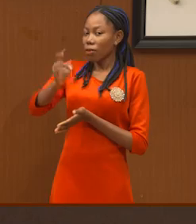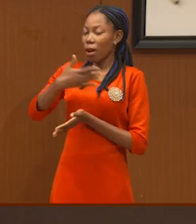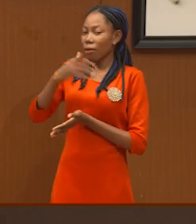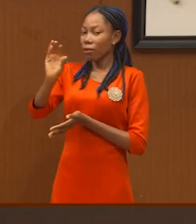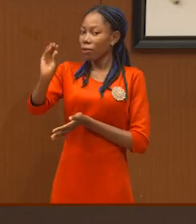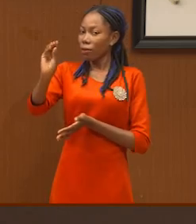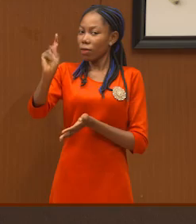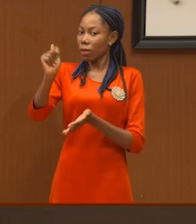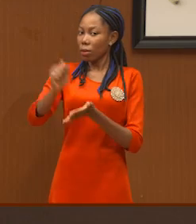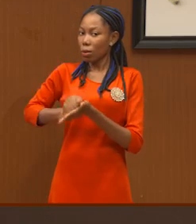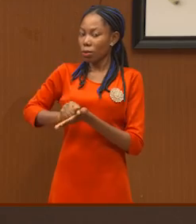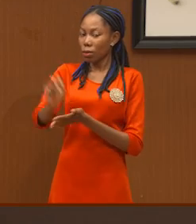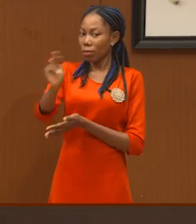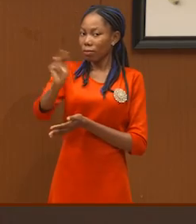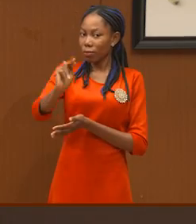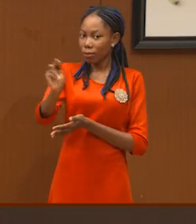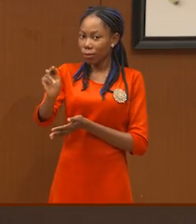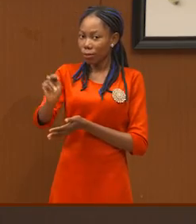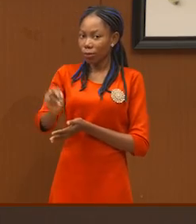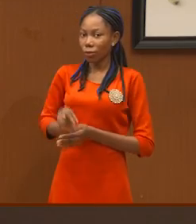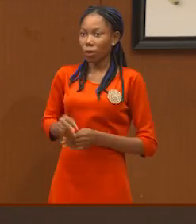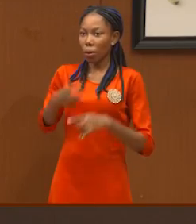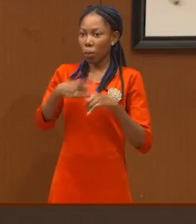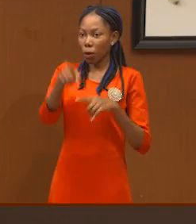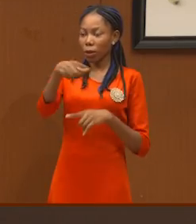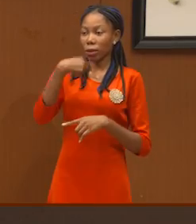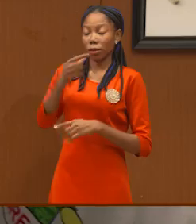naira, which he let go of,